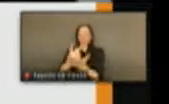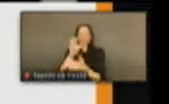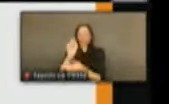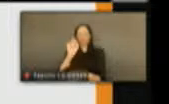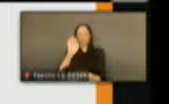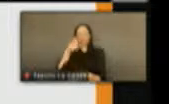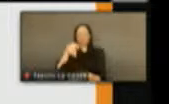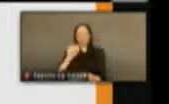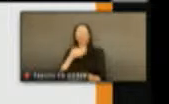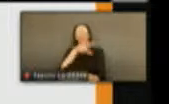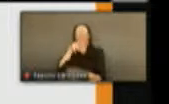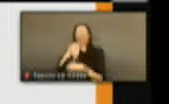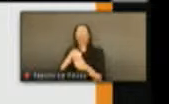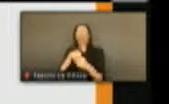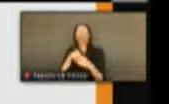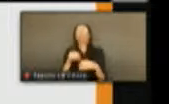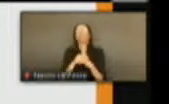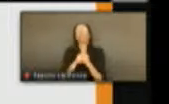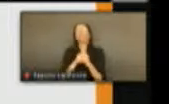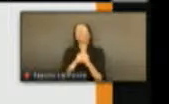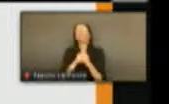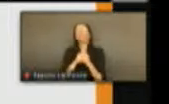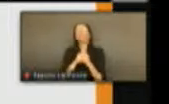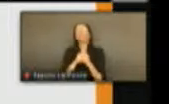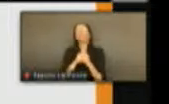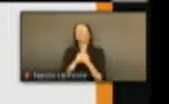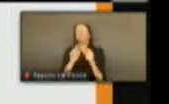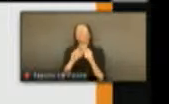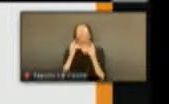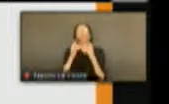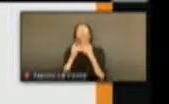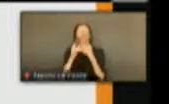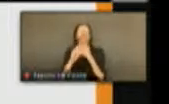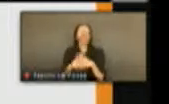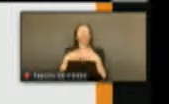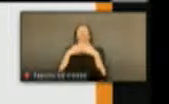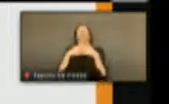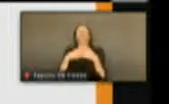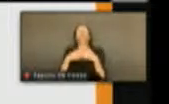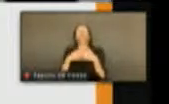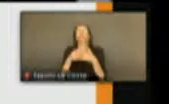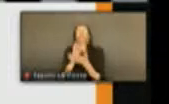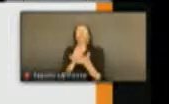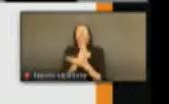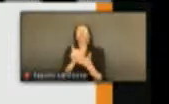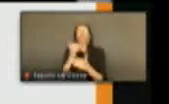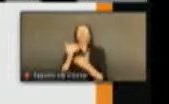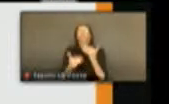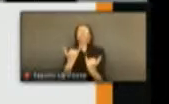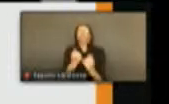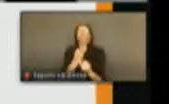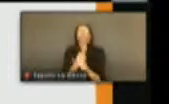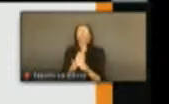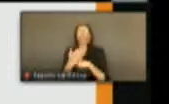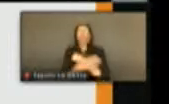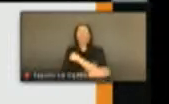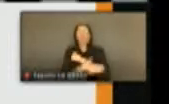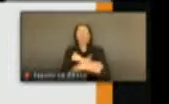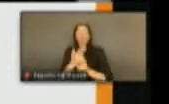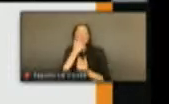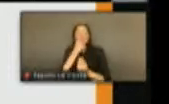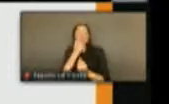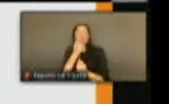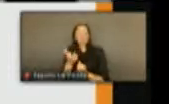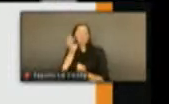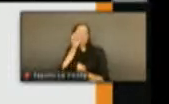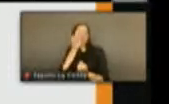To jumpstart the budget process this year, the county is interested in hearing more from you. In conjunction